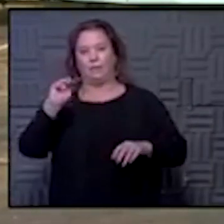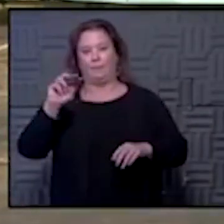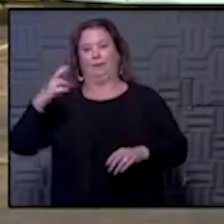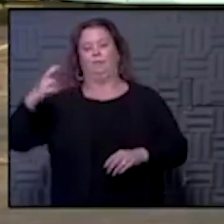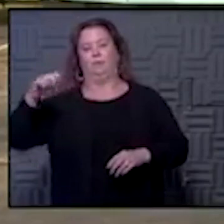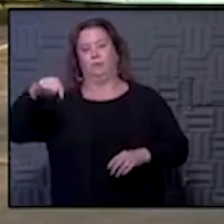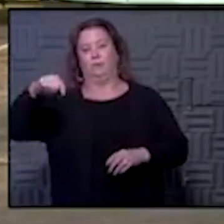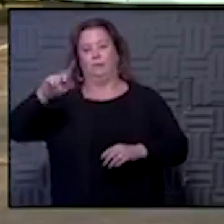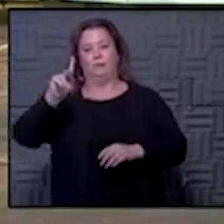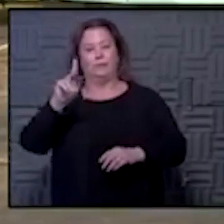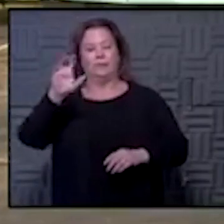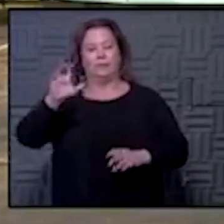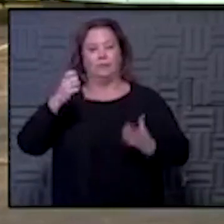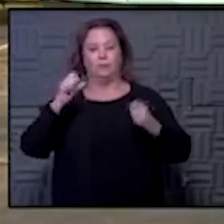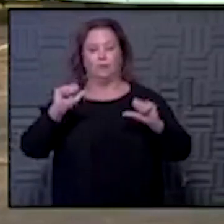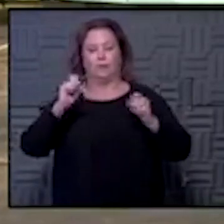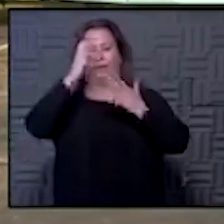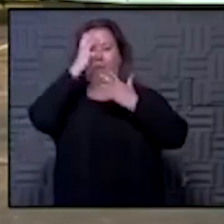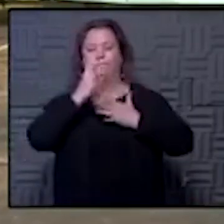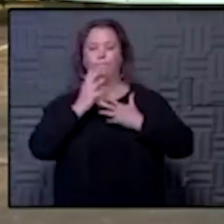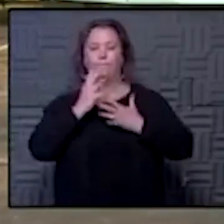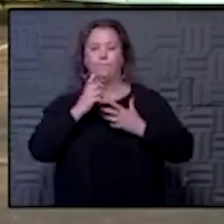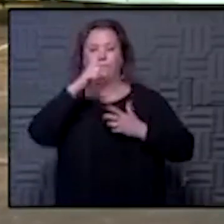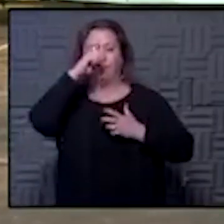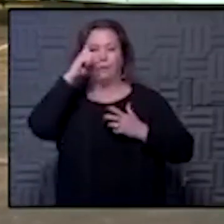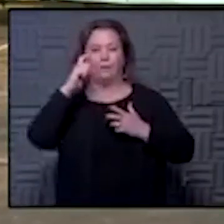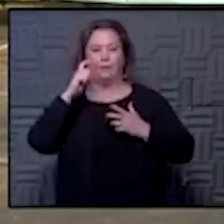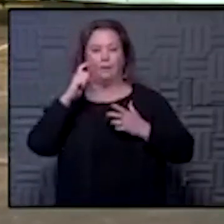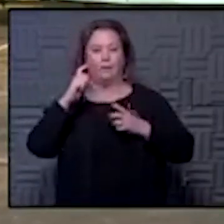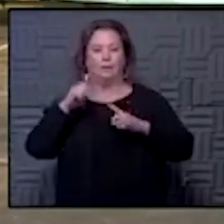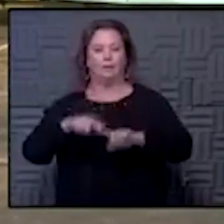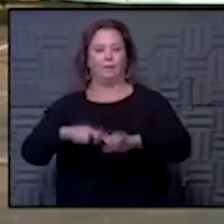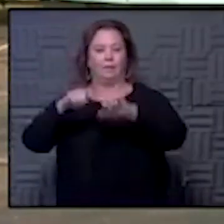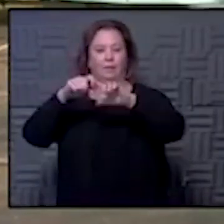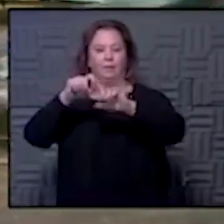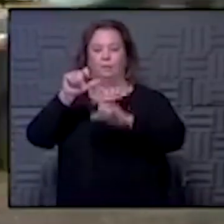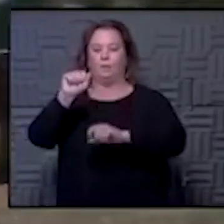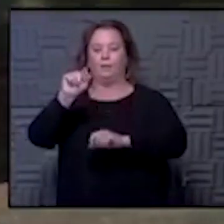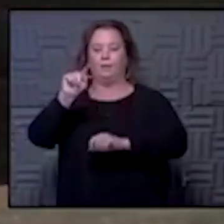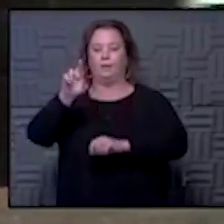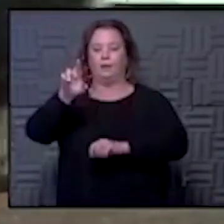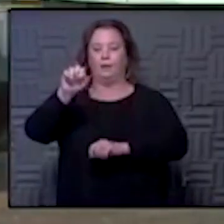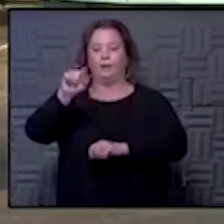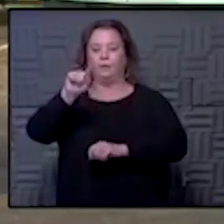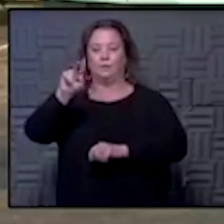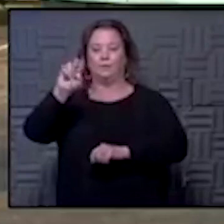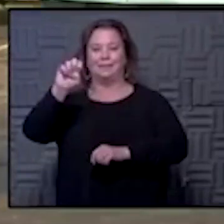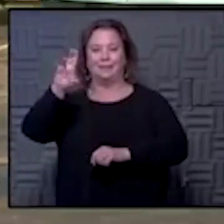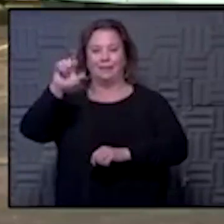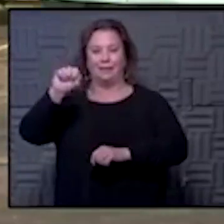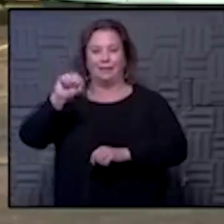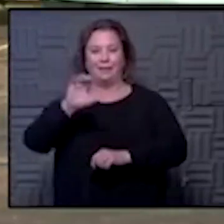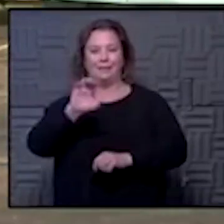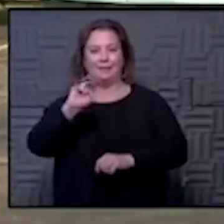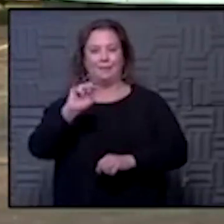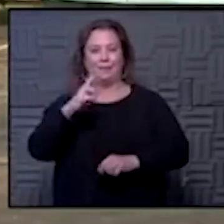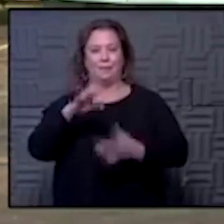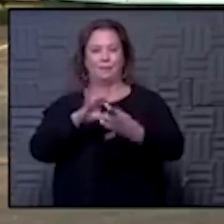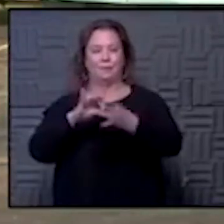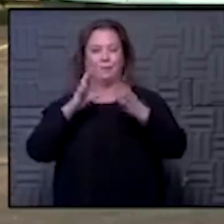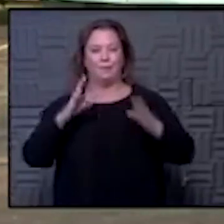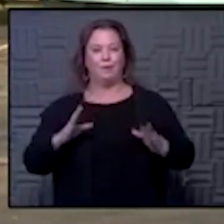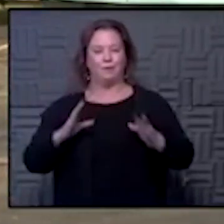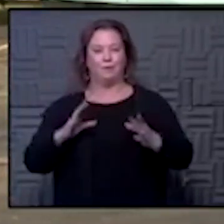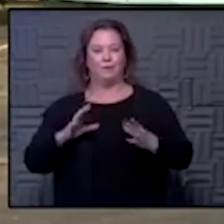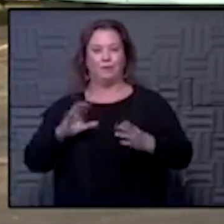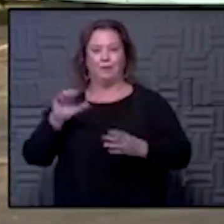Mercy Kansas City. Unfortunately, because of the halt that we had with AstraZeneca, all our Children's Mercy coordinators are tied up doing